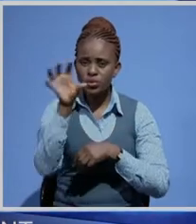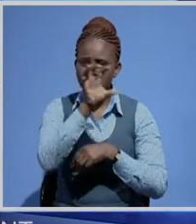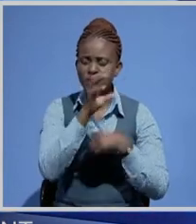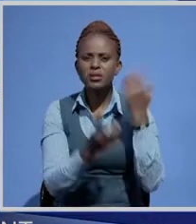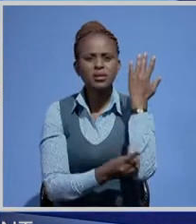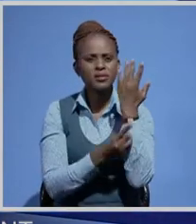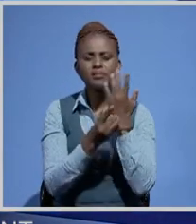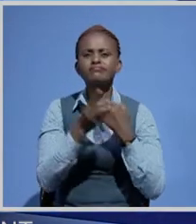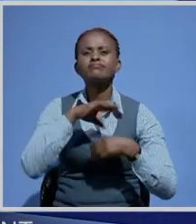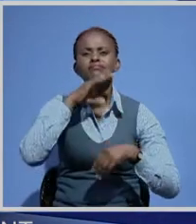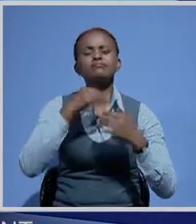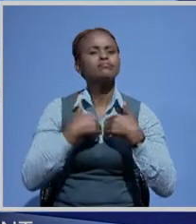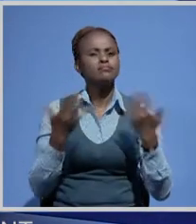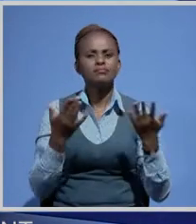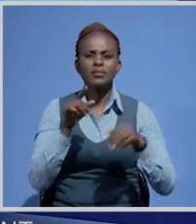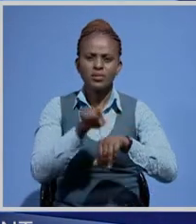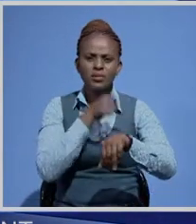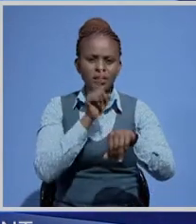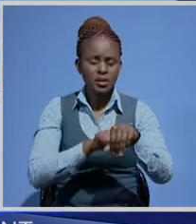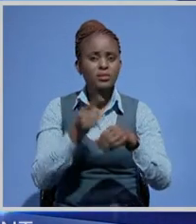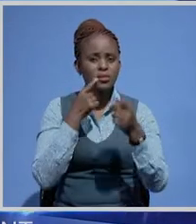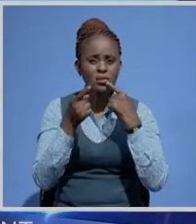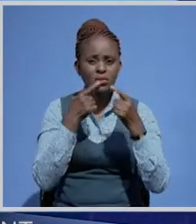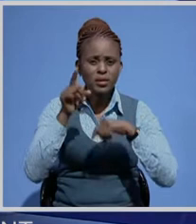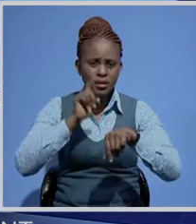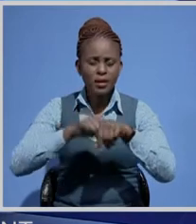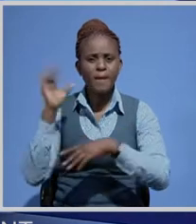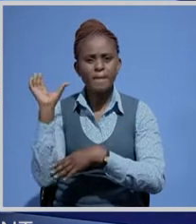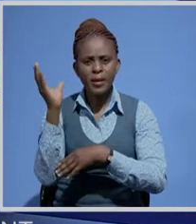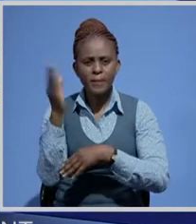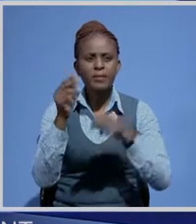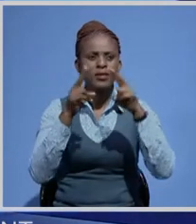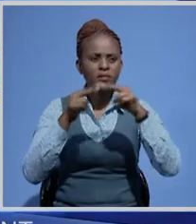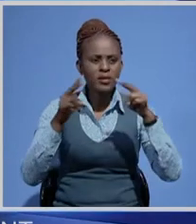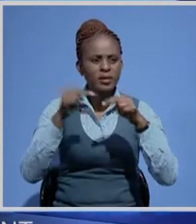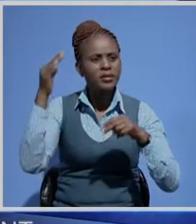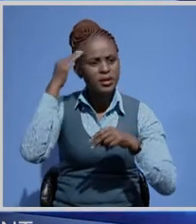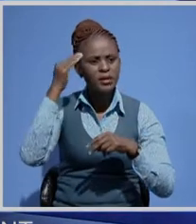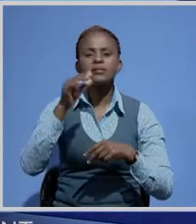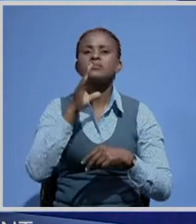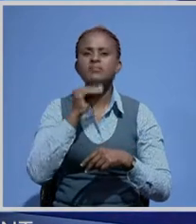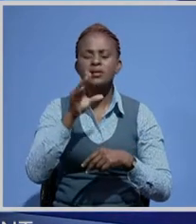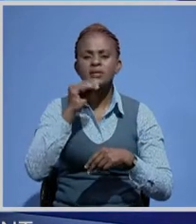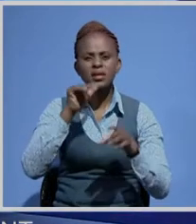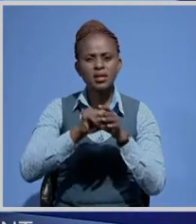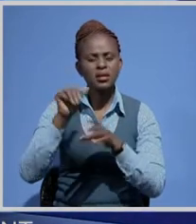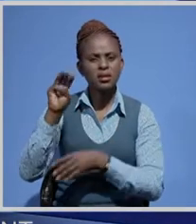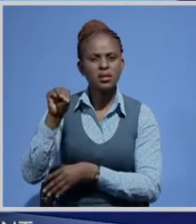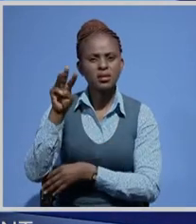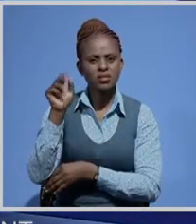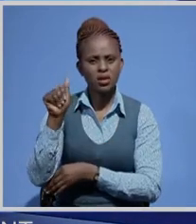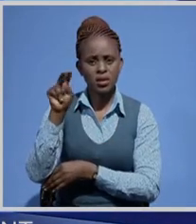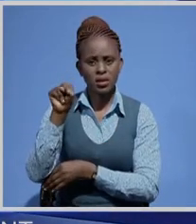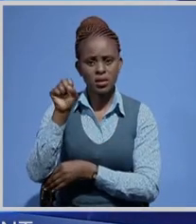in terms of development for a long time. He said this when he addressed village headmen in Mwansabombwe. And Chief Munkanta of